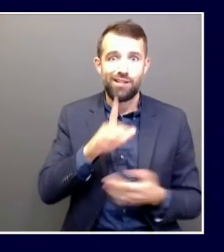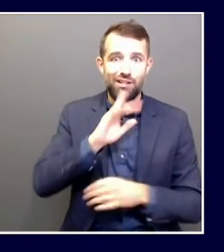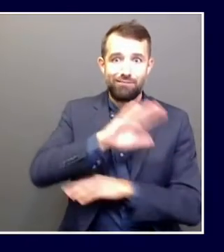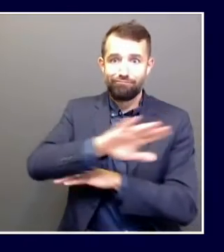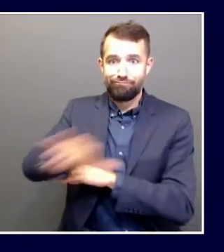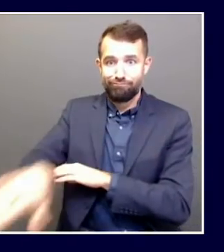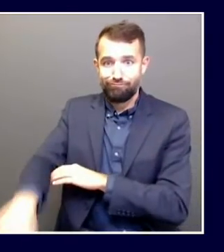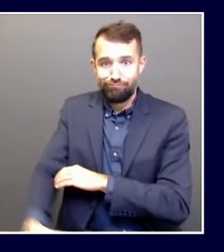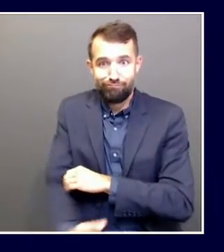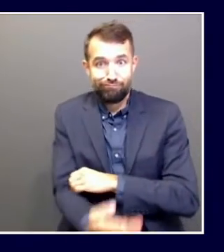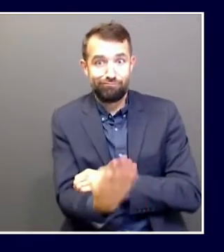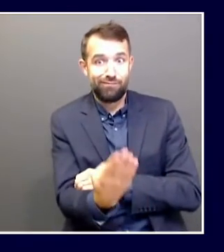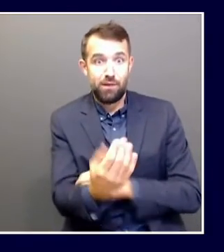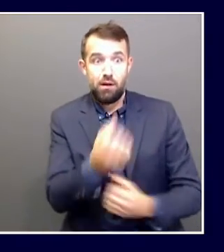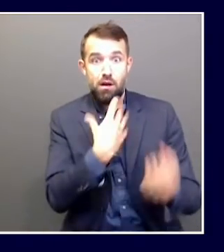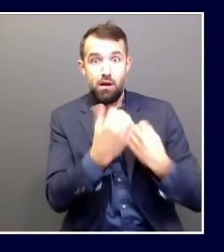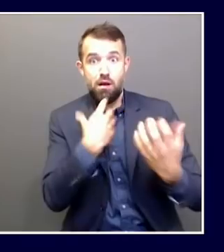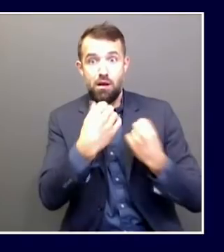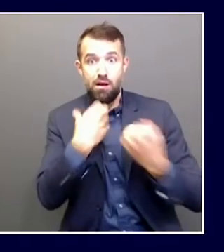reported their address as being in Maine.